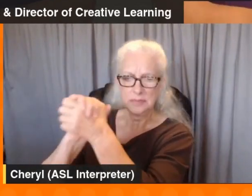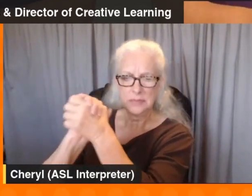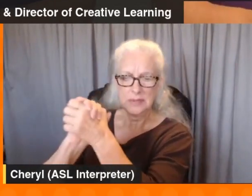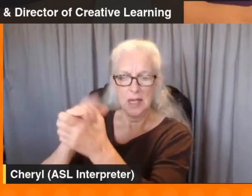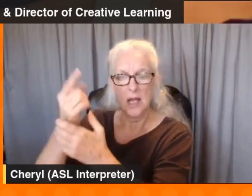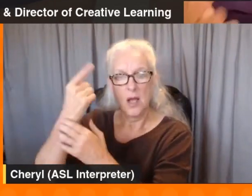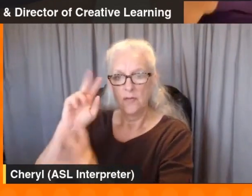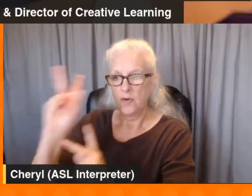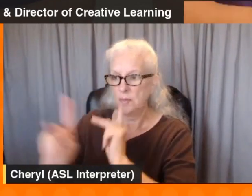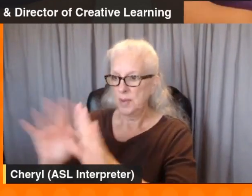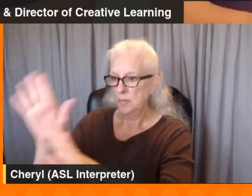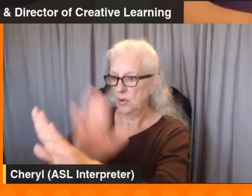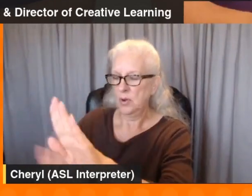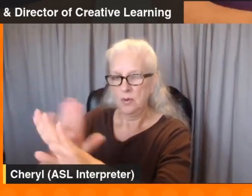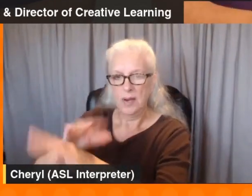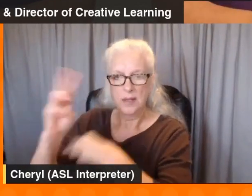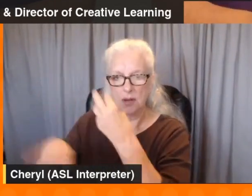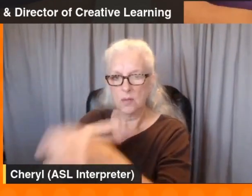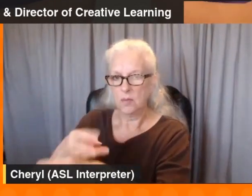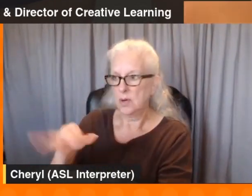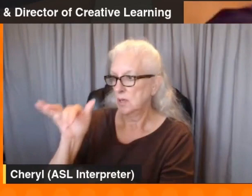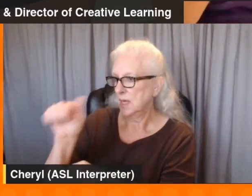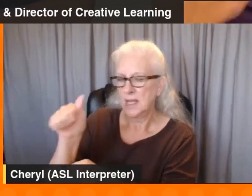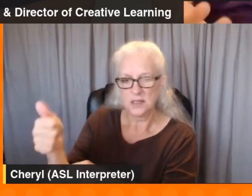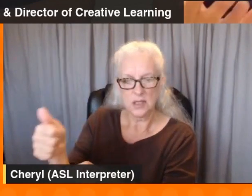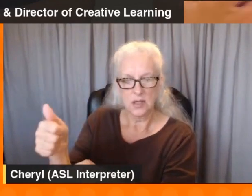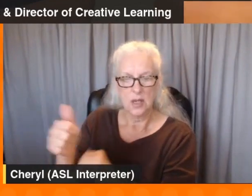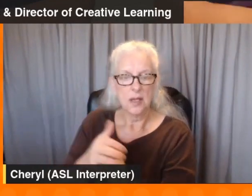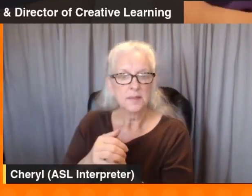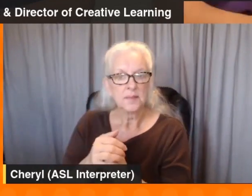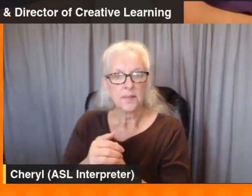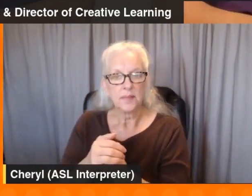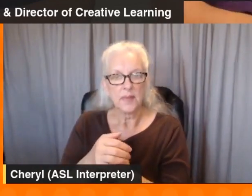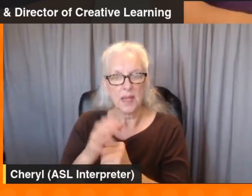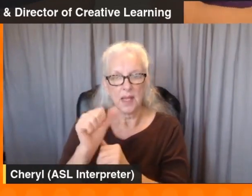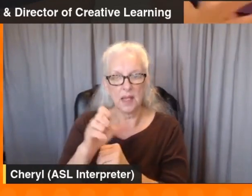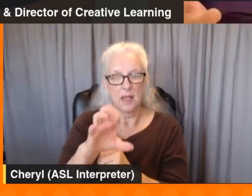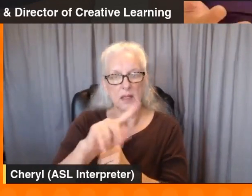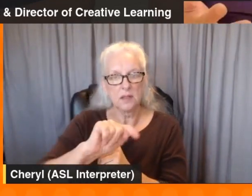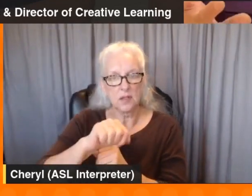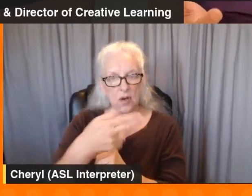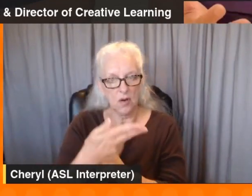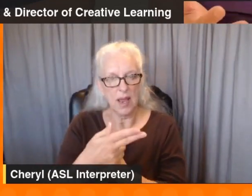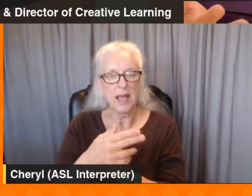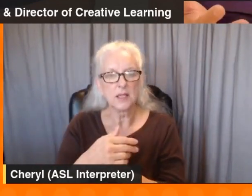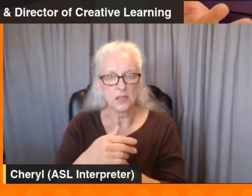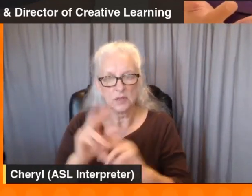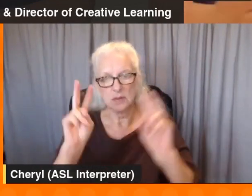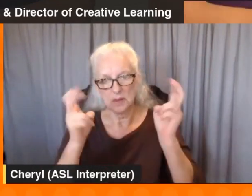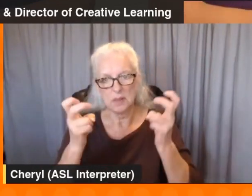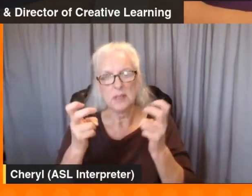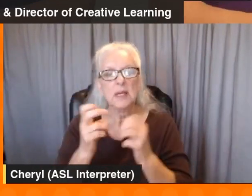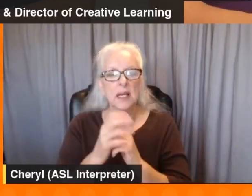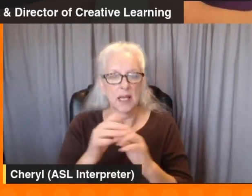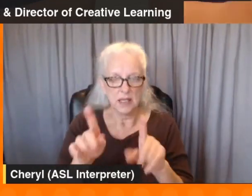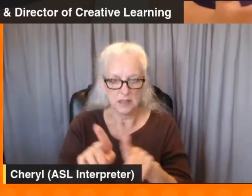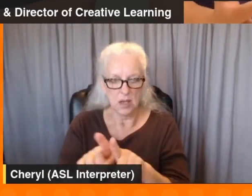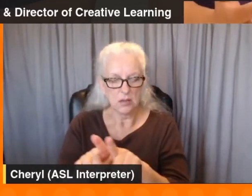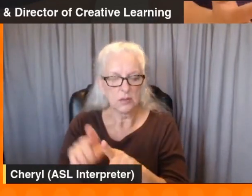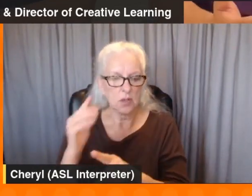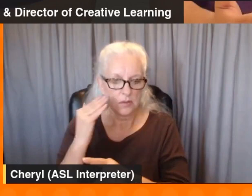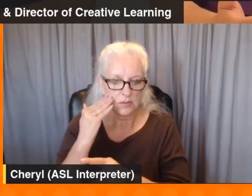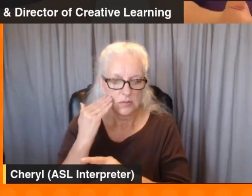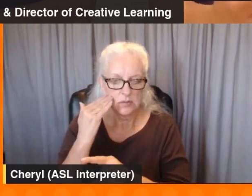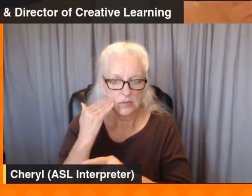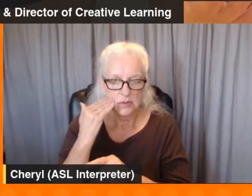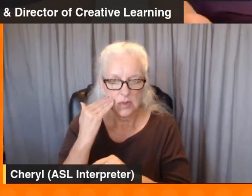organizers around the world, such as yourselves. The Scratch Education Collaborative, also known as the SCC, has also